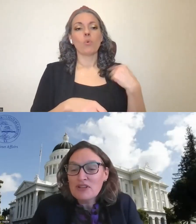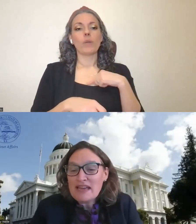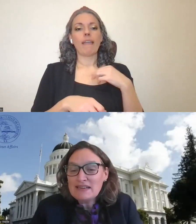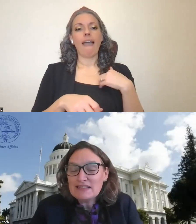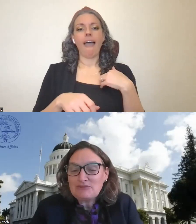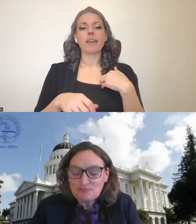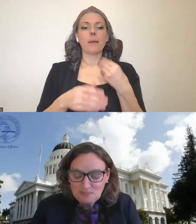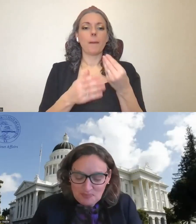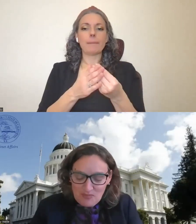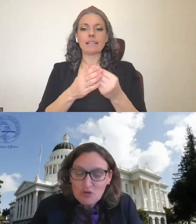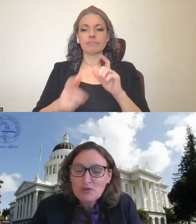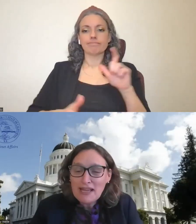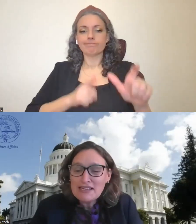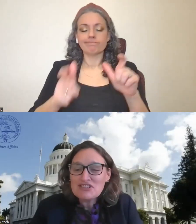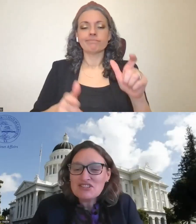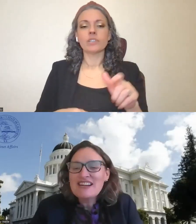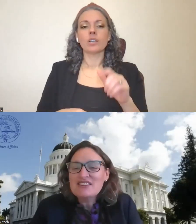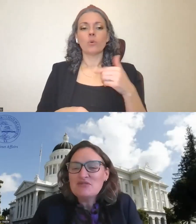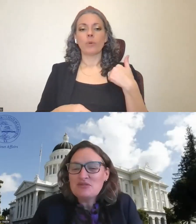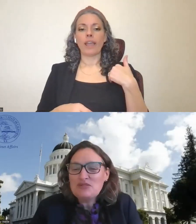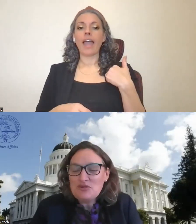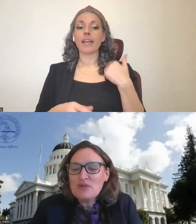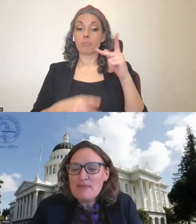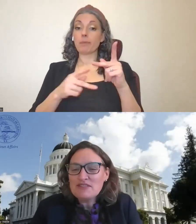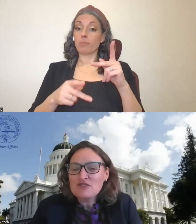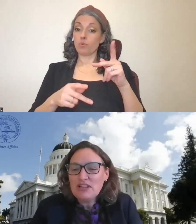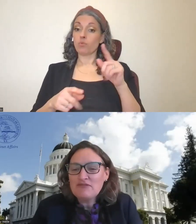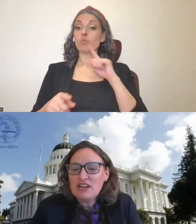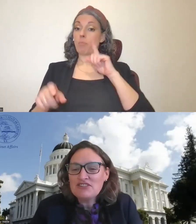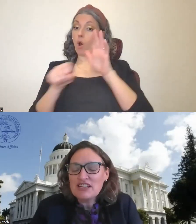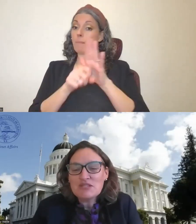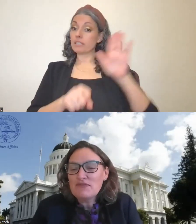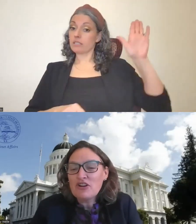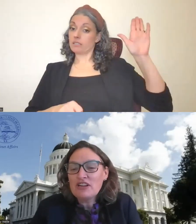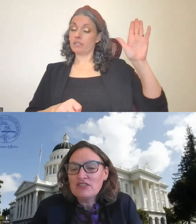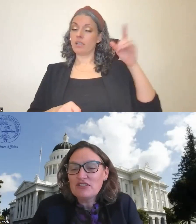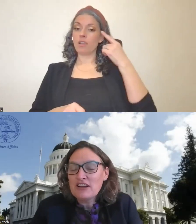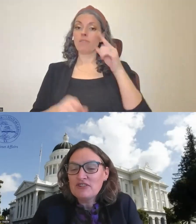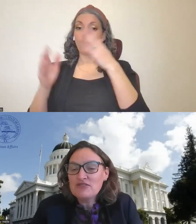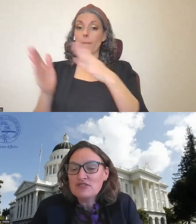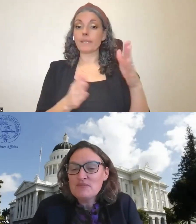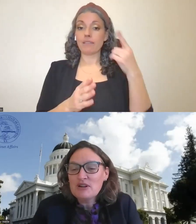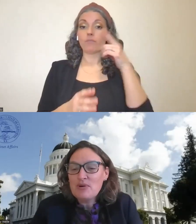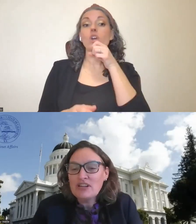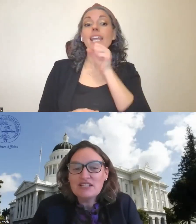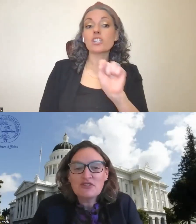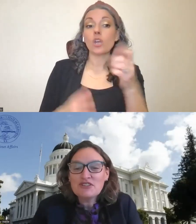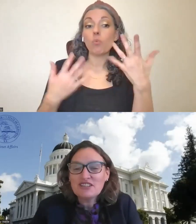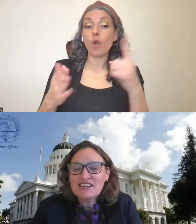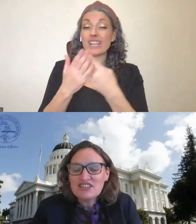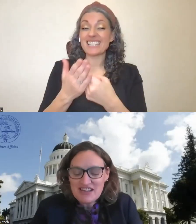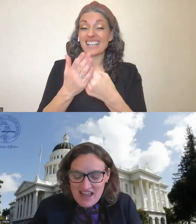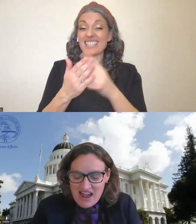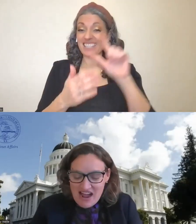gubernatorial candidates who pledged to do a master plan for aging. And as we've already heard, Governor Newsom, upon his